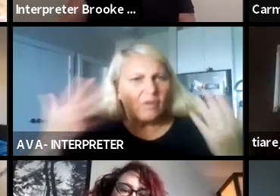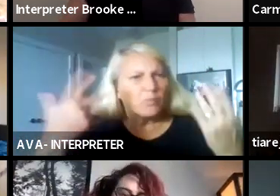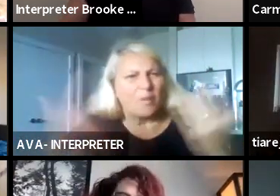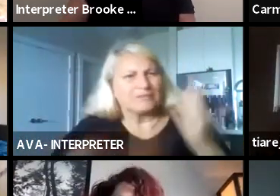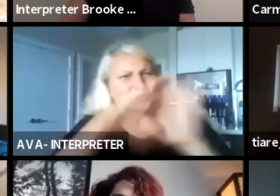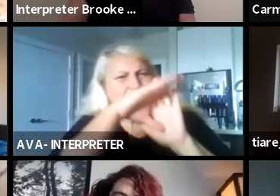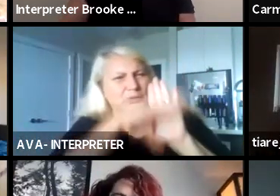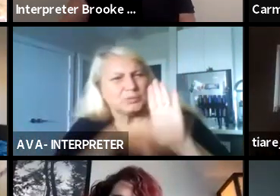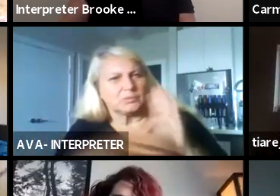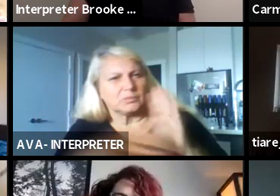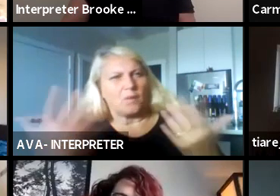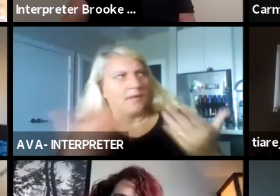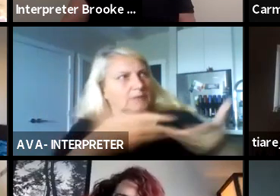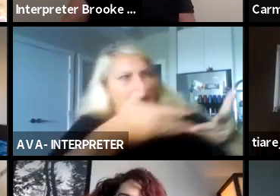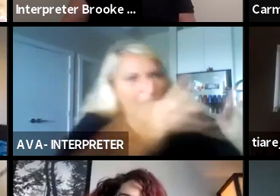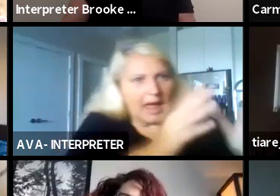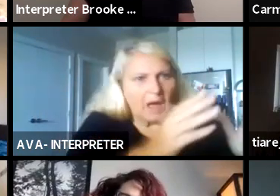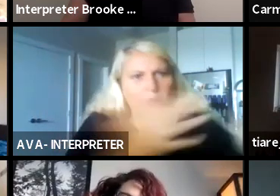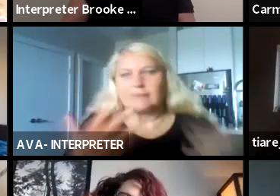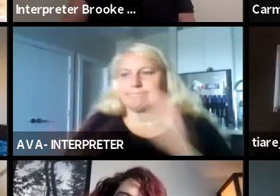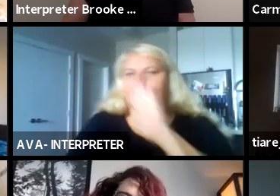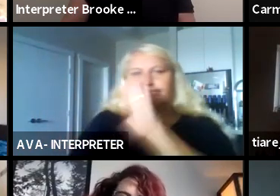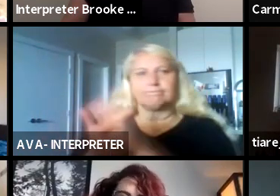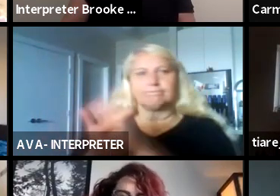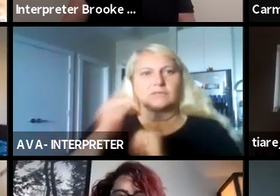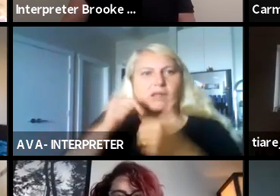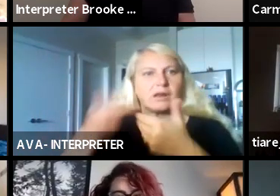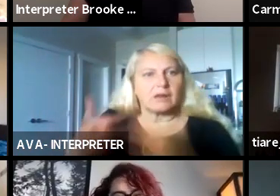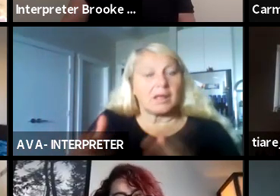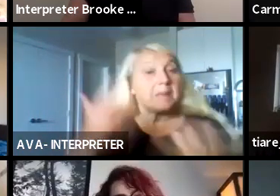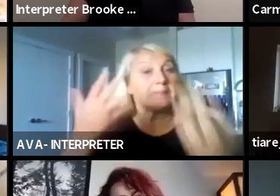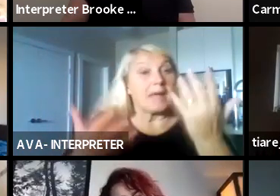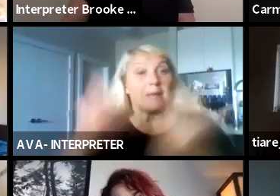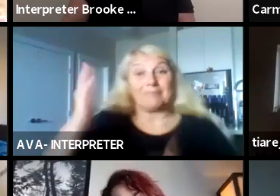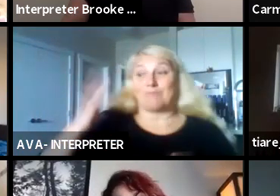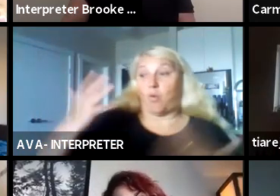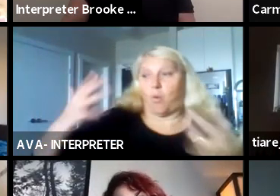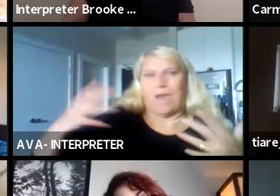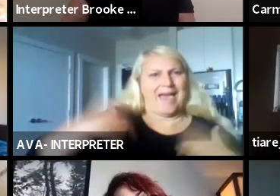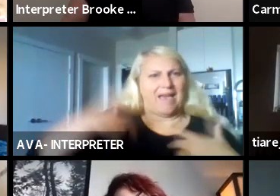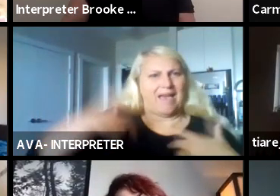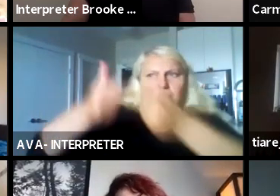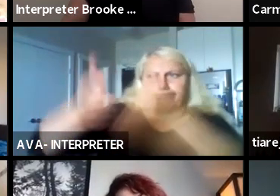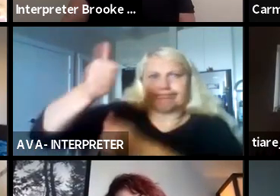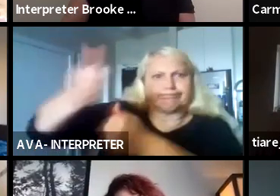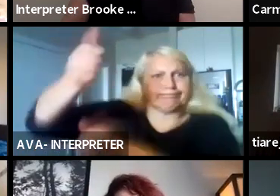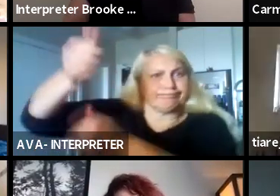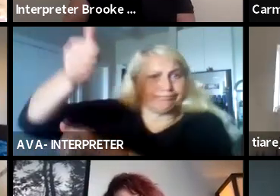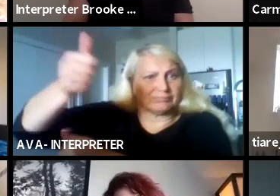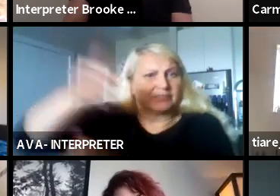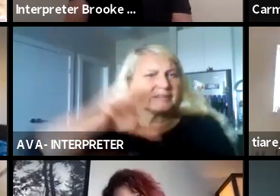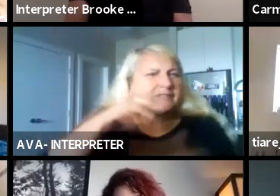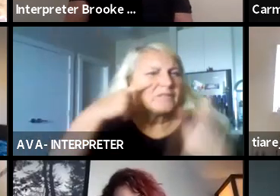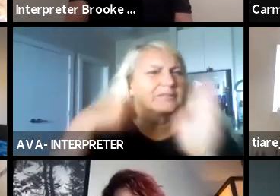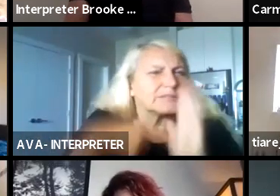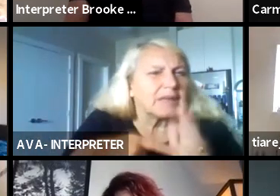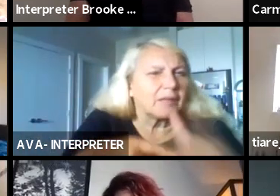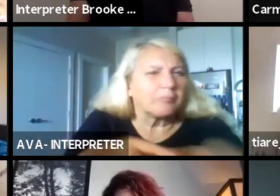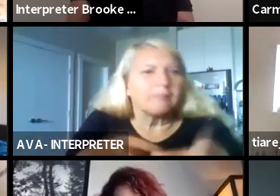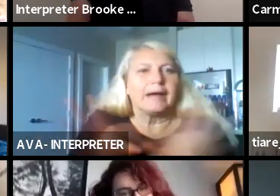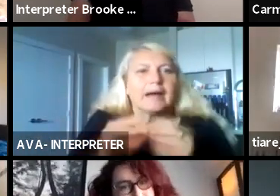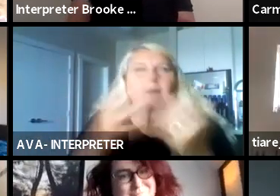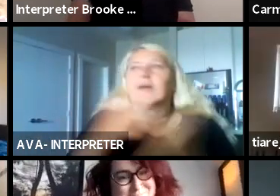an opportunity to perhaps interrupt a power structure that already exists. You know, for instance, that meeting that's always had the same